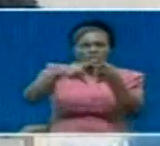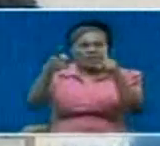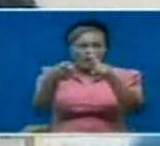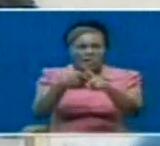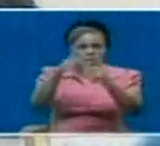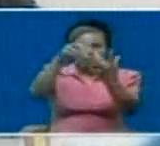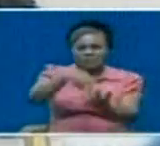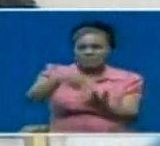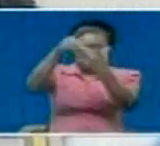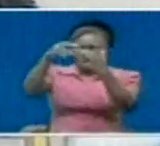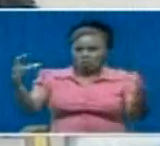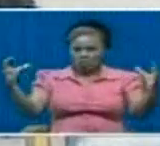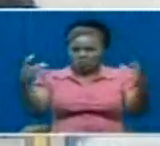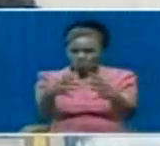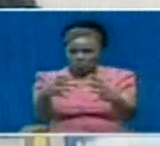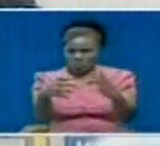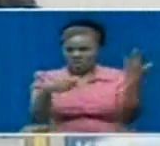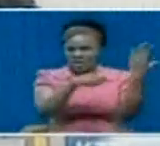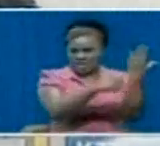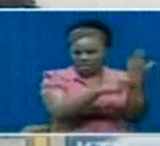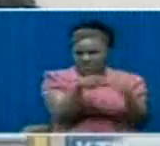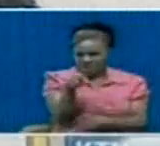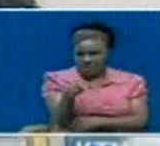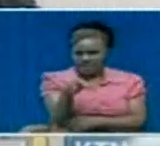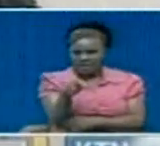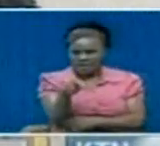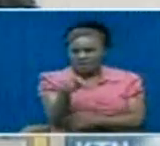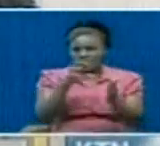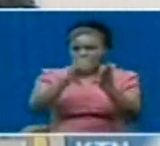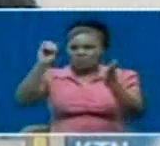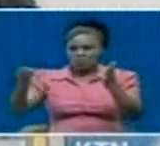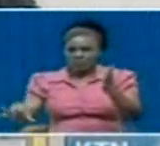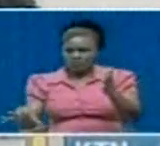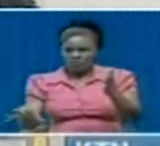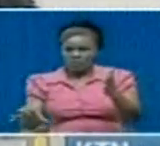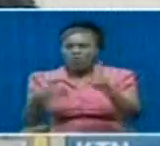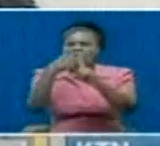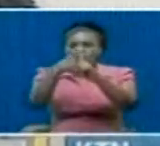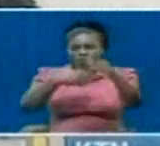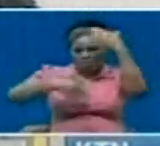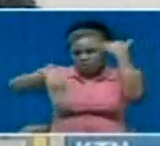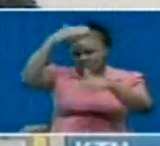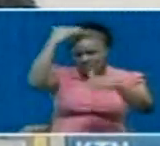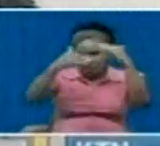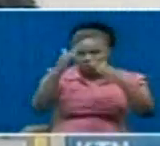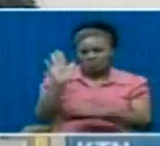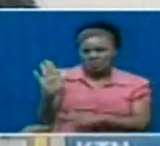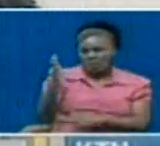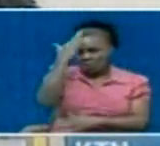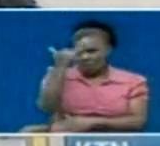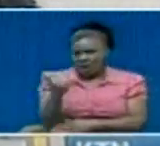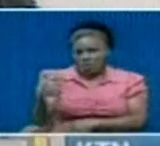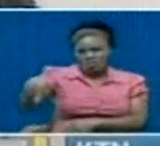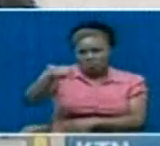the special grouping tag, we take away from their qualifications because